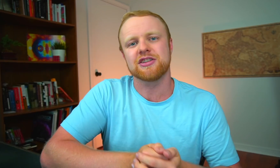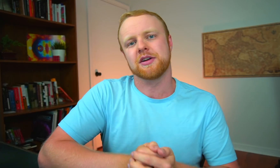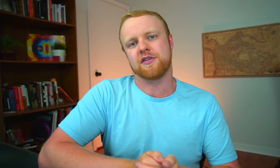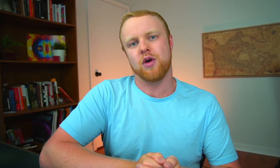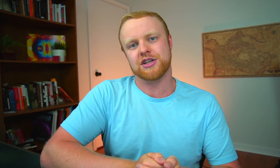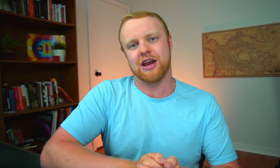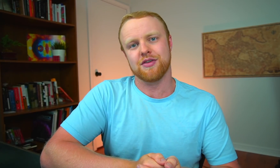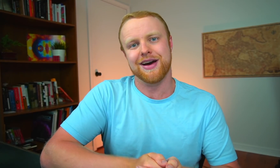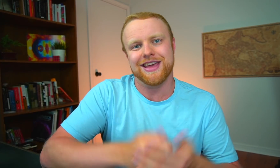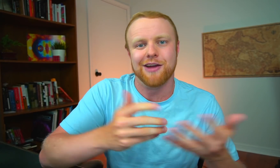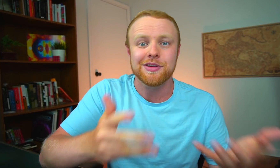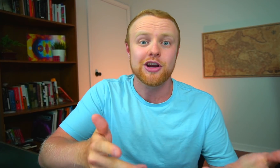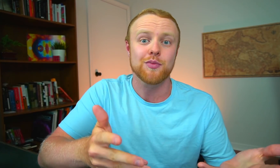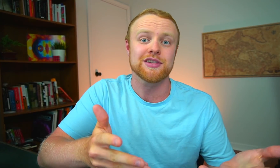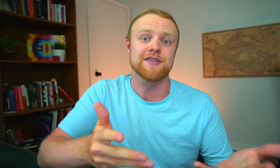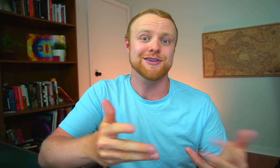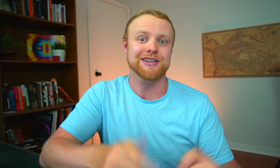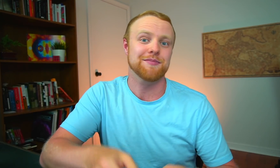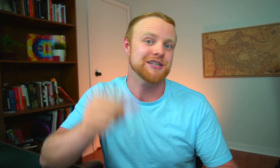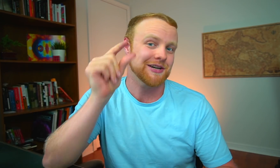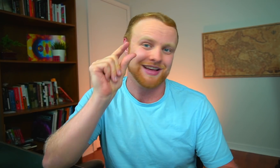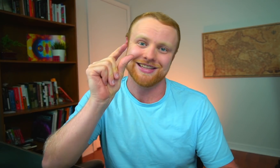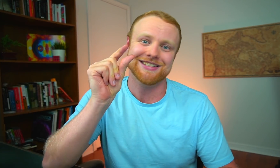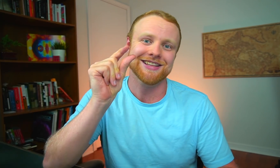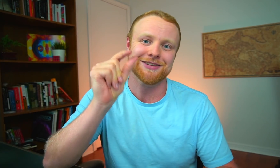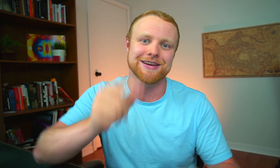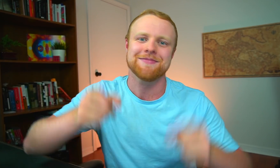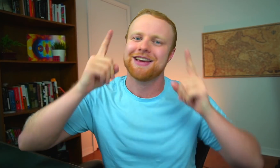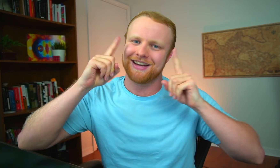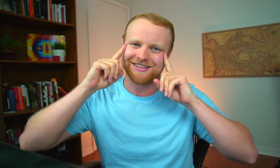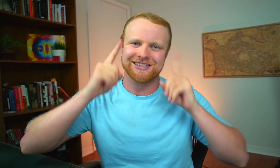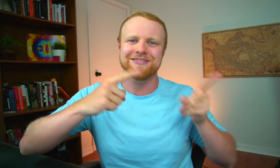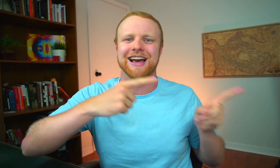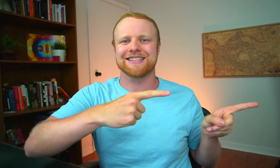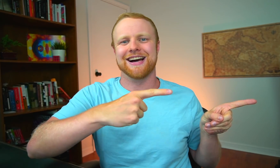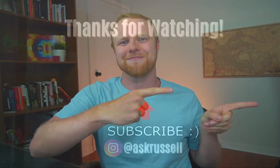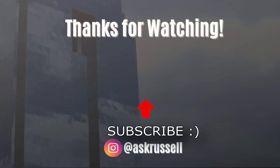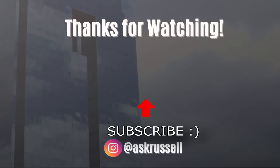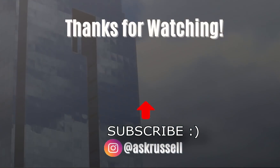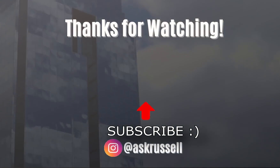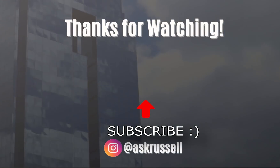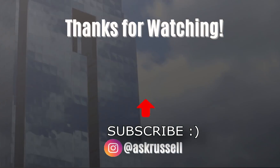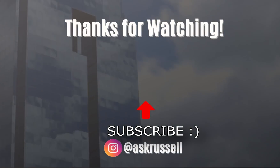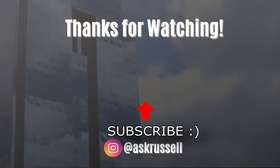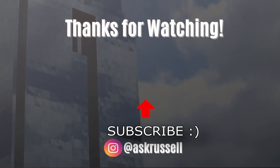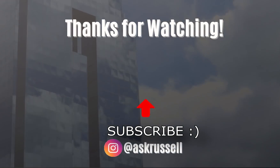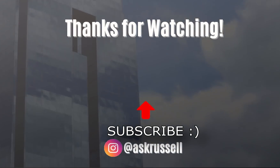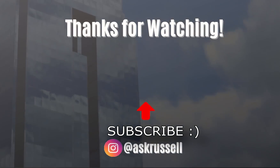thanks so much for watching, everybody. I really hope this video has helped you out at least a little bit, and I'll see you next time.